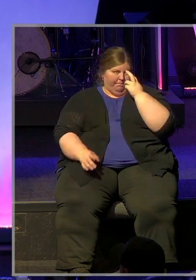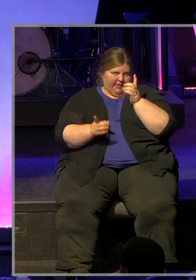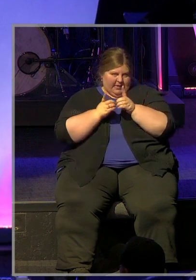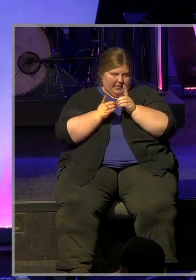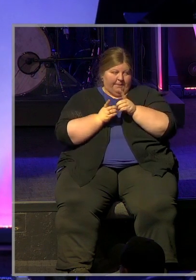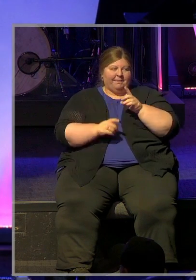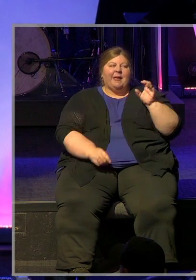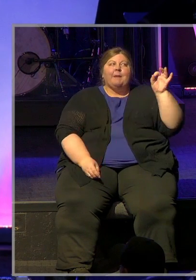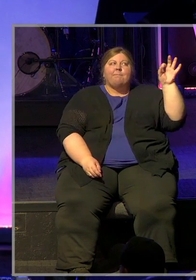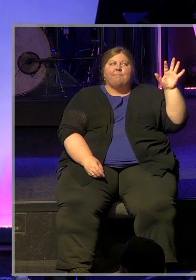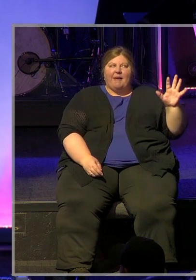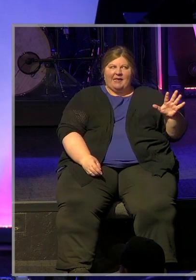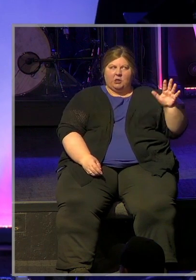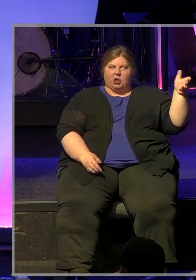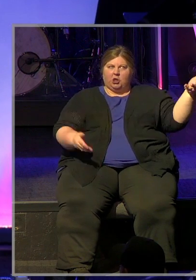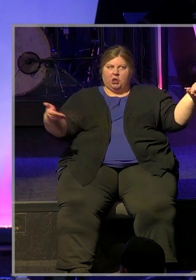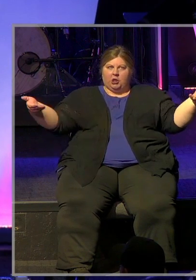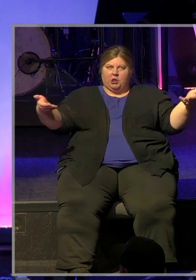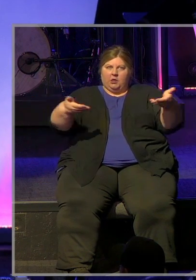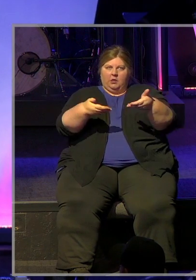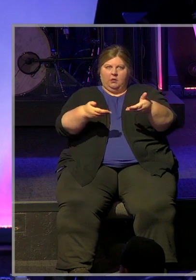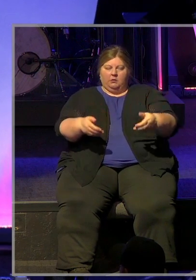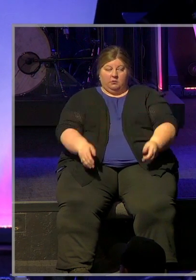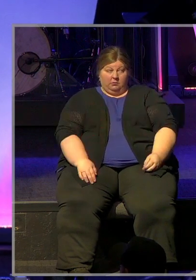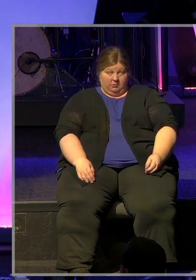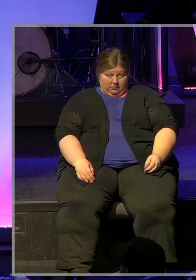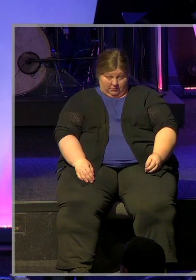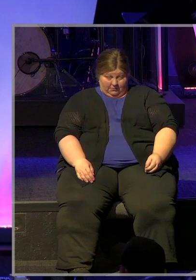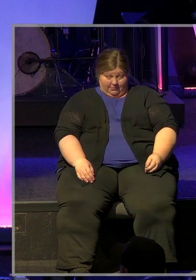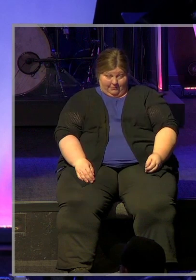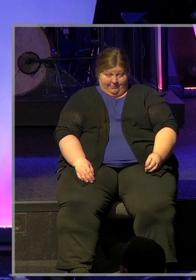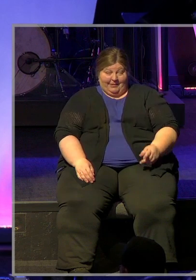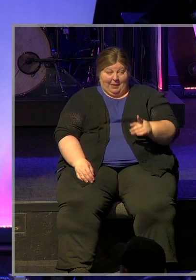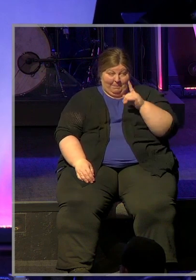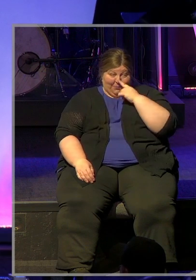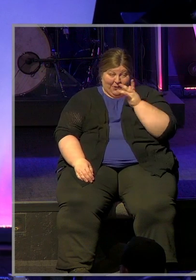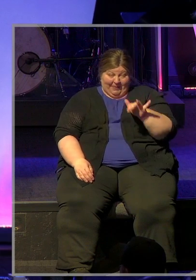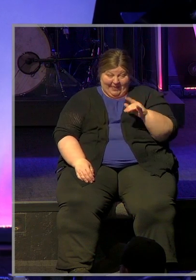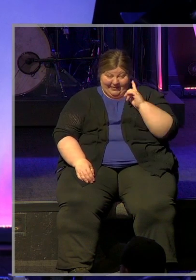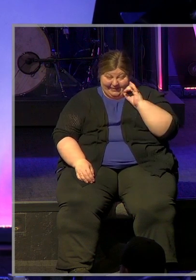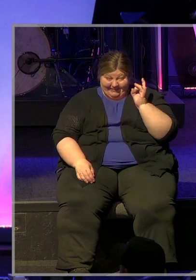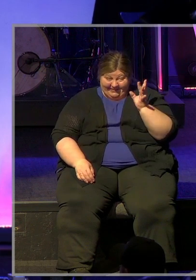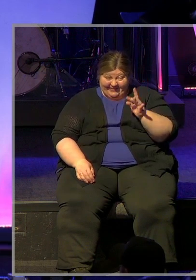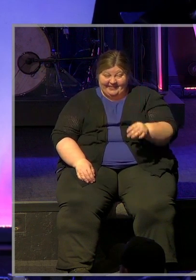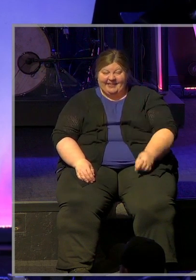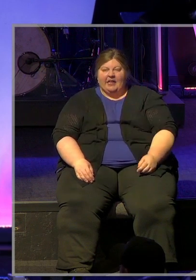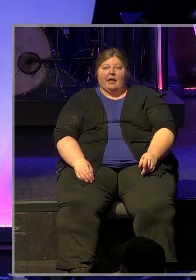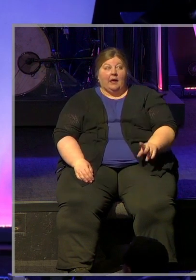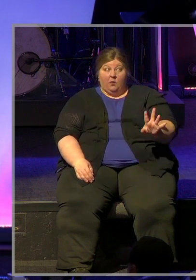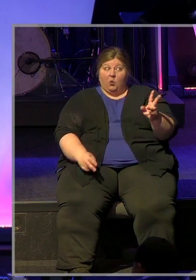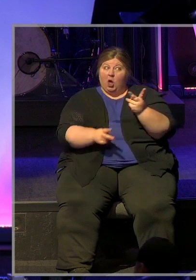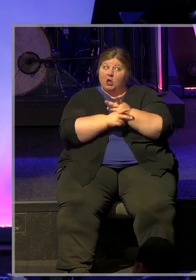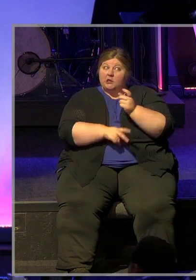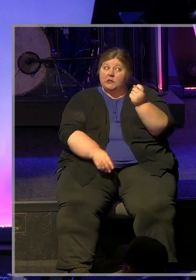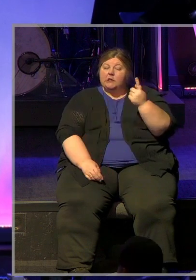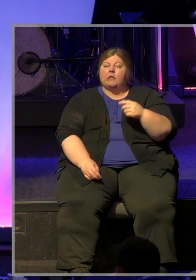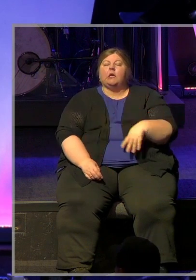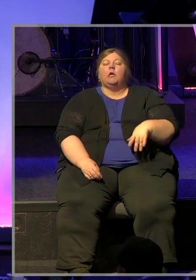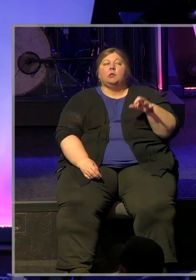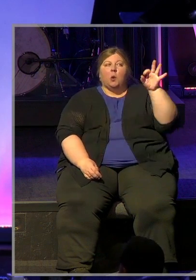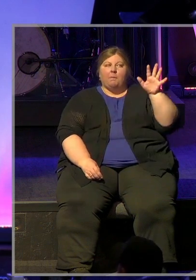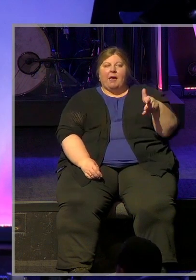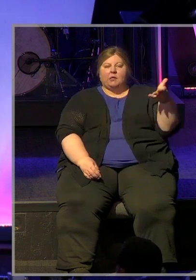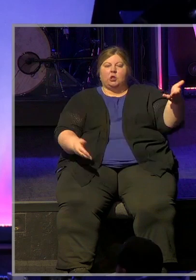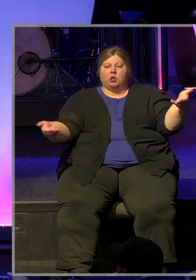pastor. You know how boring it sounds saying that out loud? And it's not just like it gets worse. Like we were set up by a